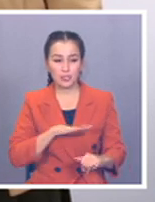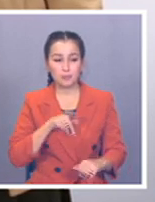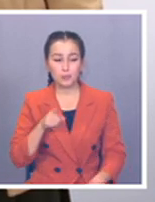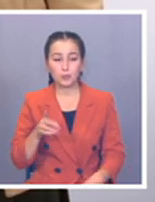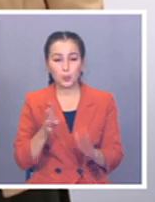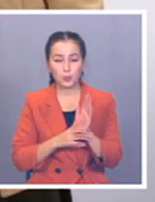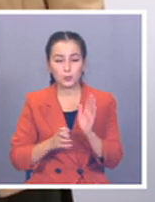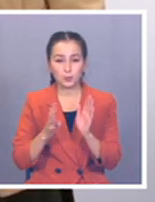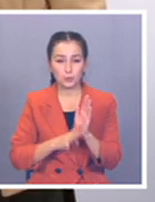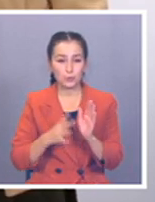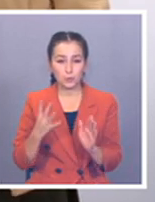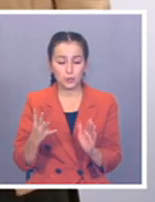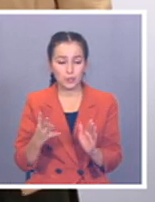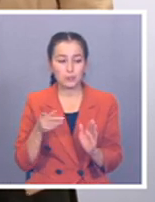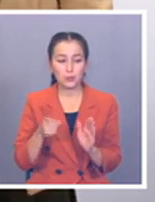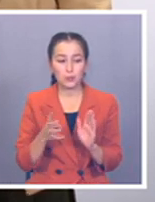1994,